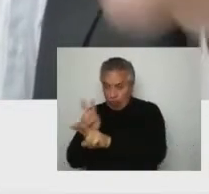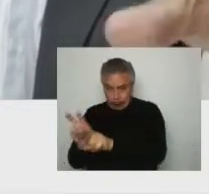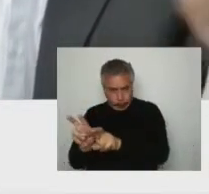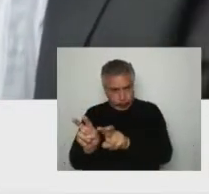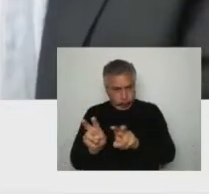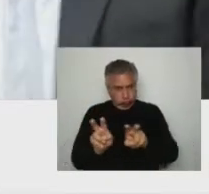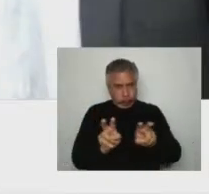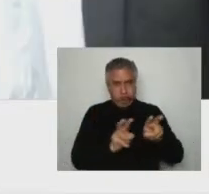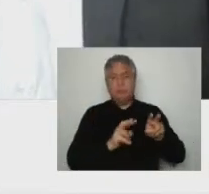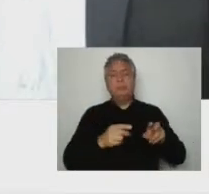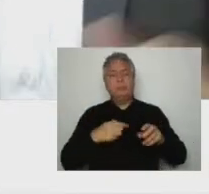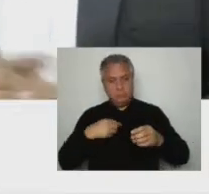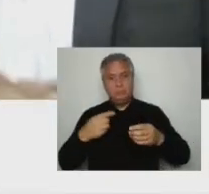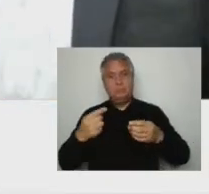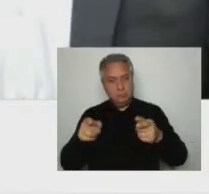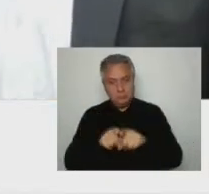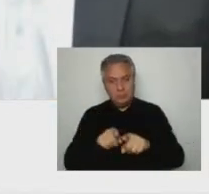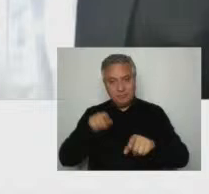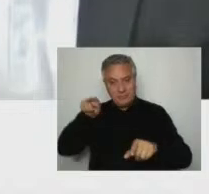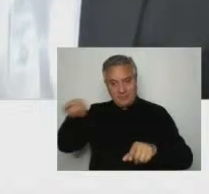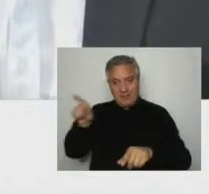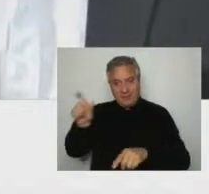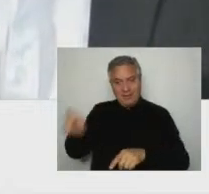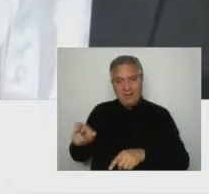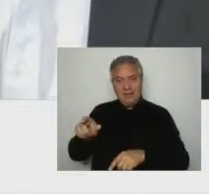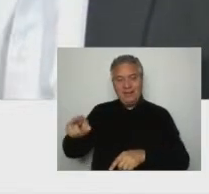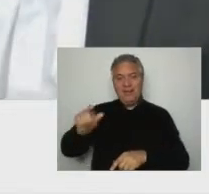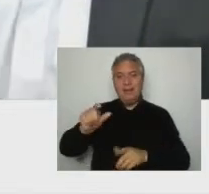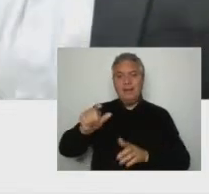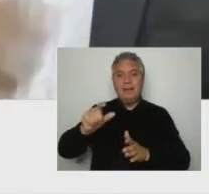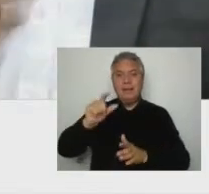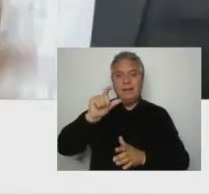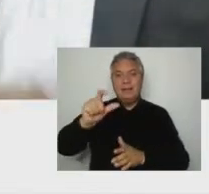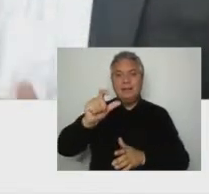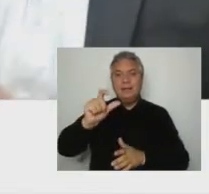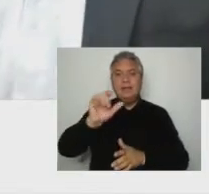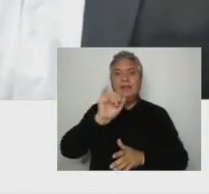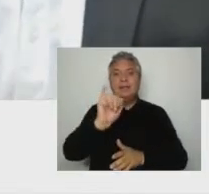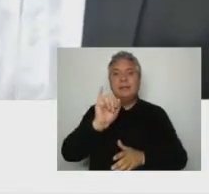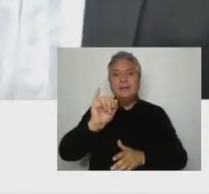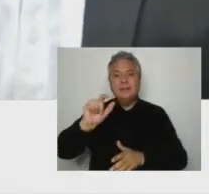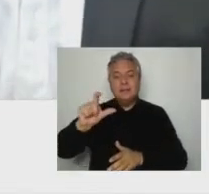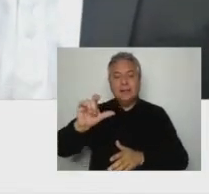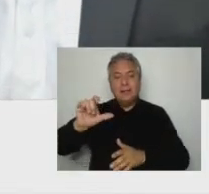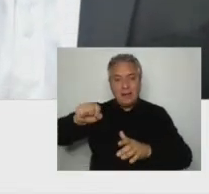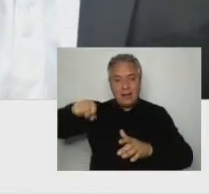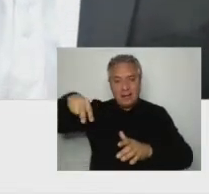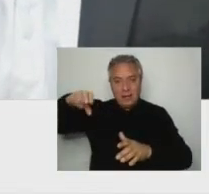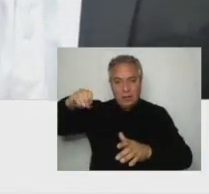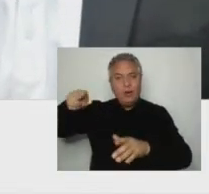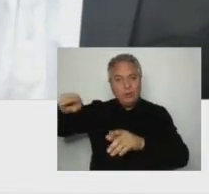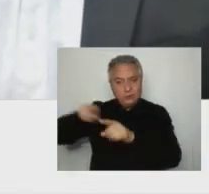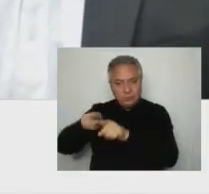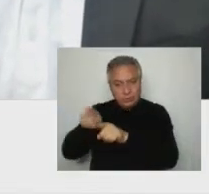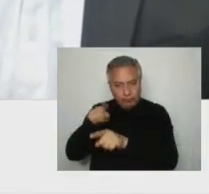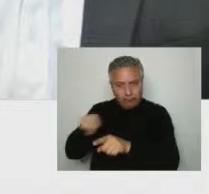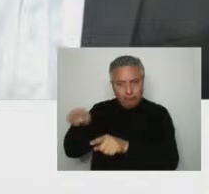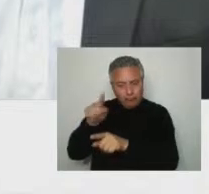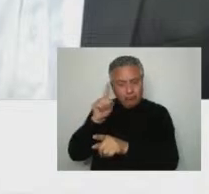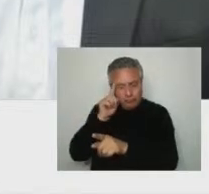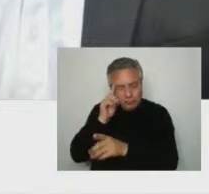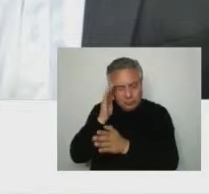studies are sourced primarily by the NSO data, and there are other sources